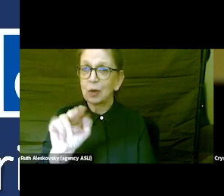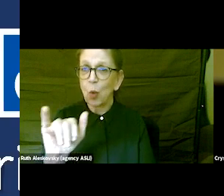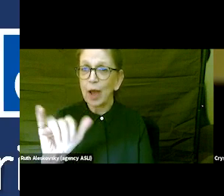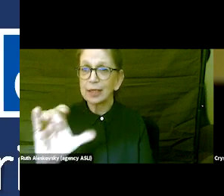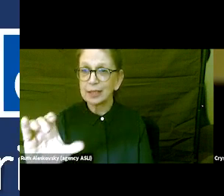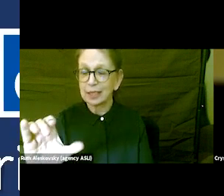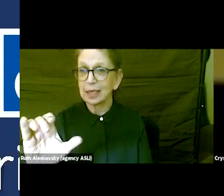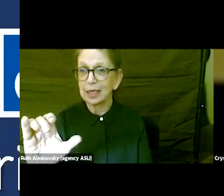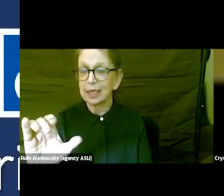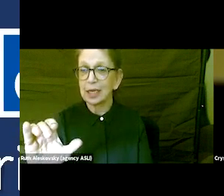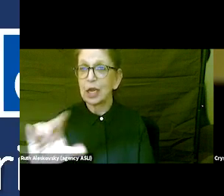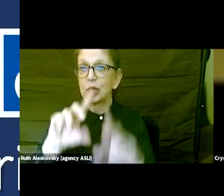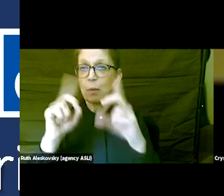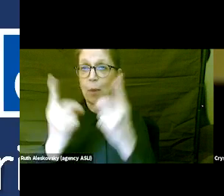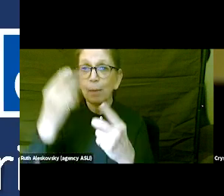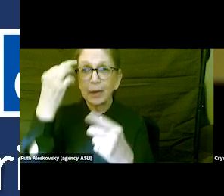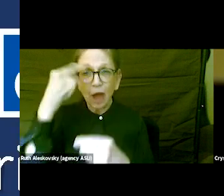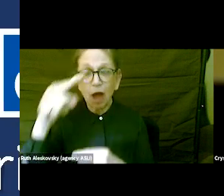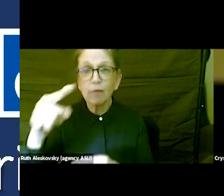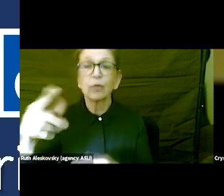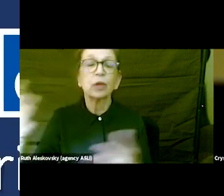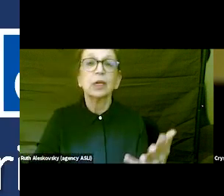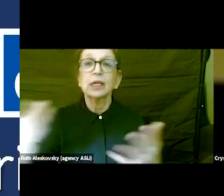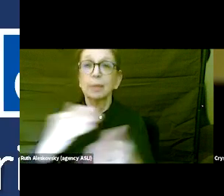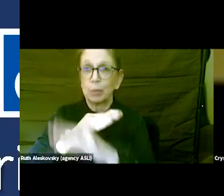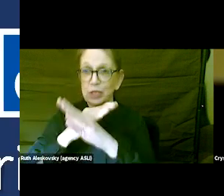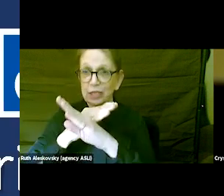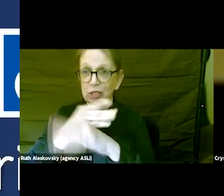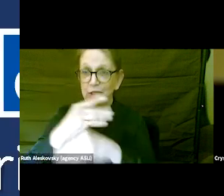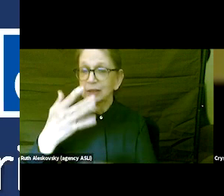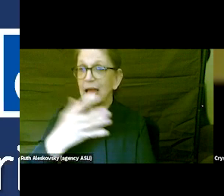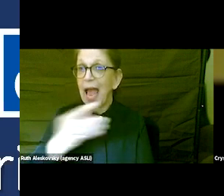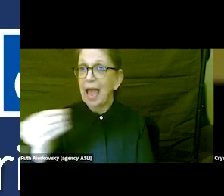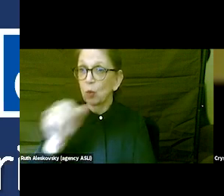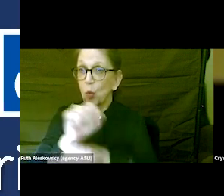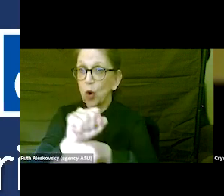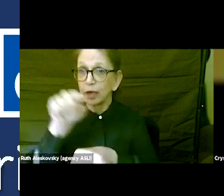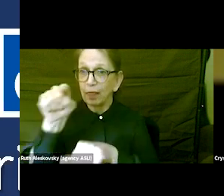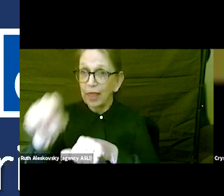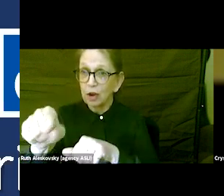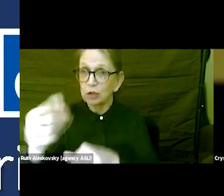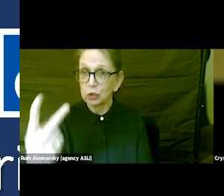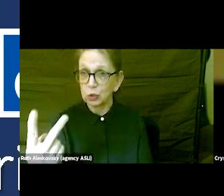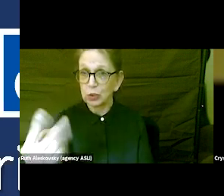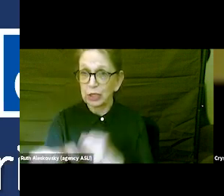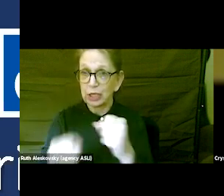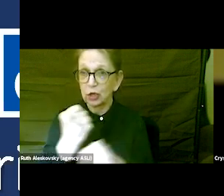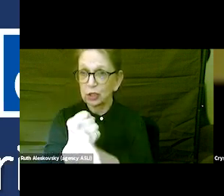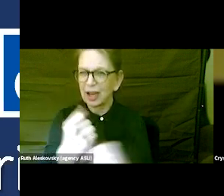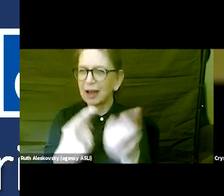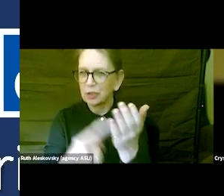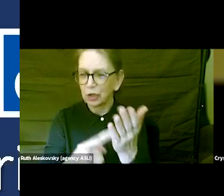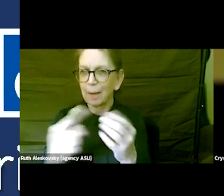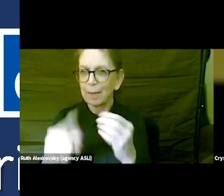of Consumer and Worker Protection. And I was working there for 2 years on a program that I will speak about a little bit later in